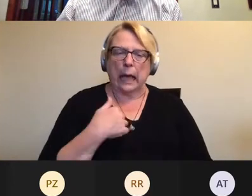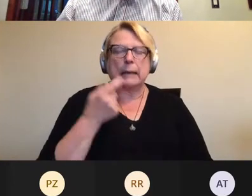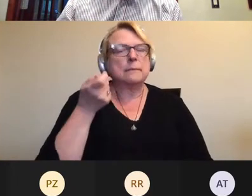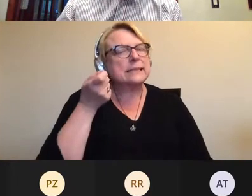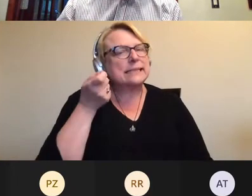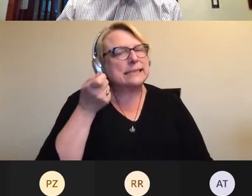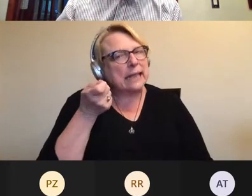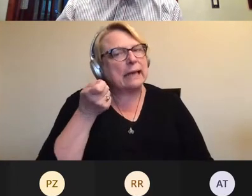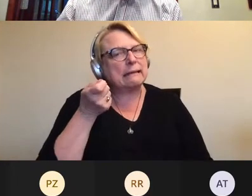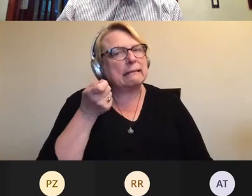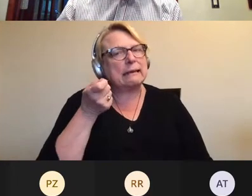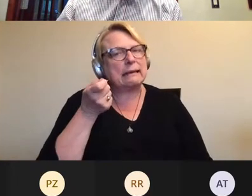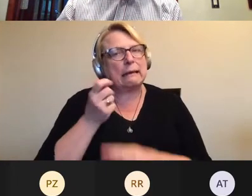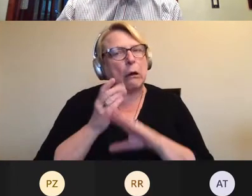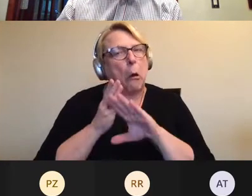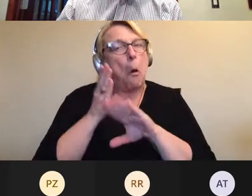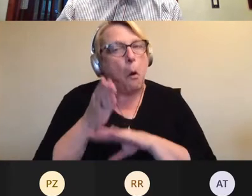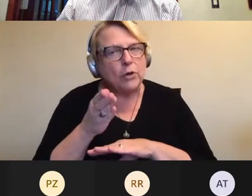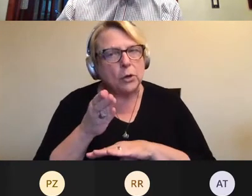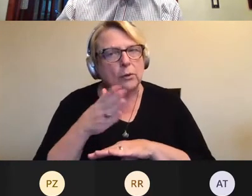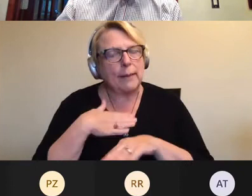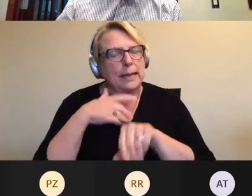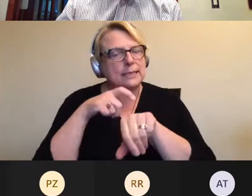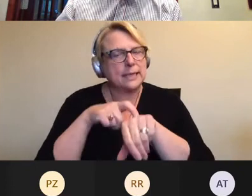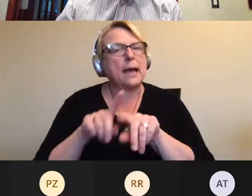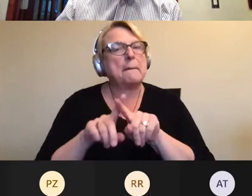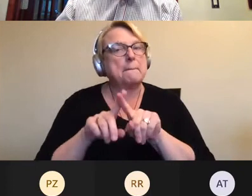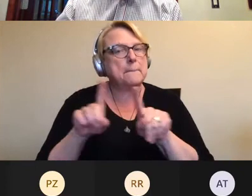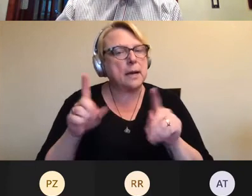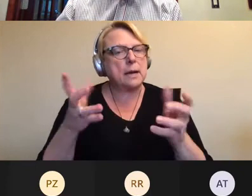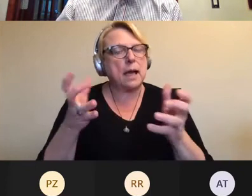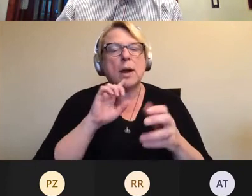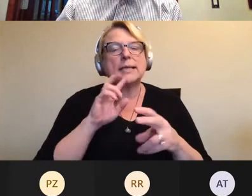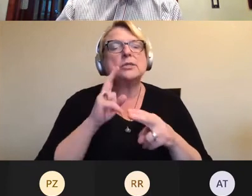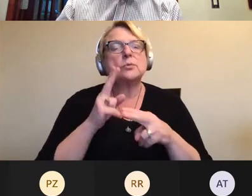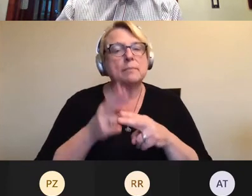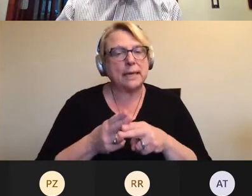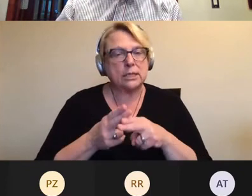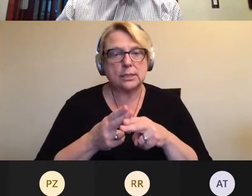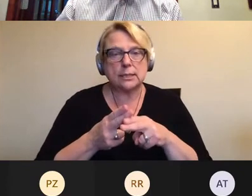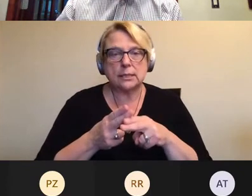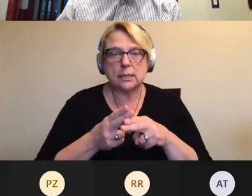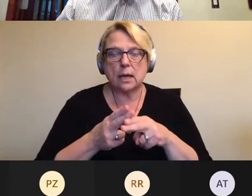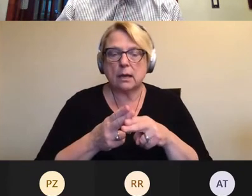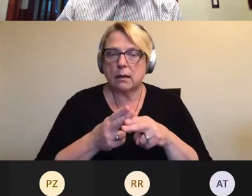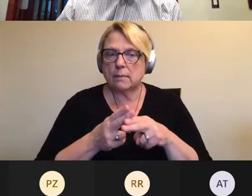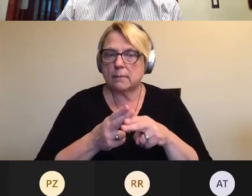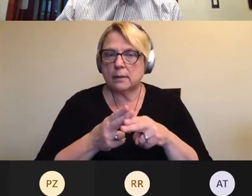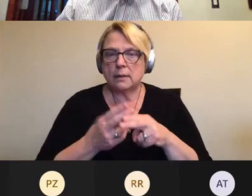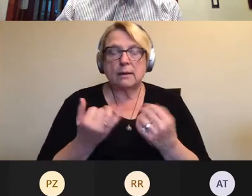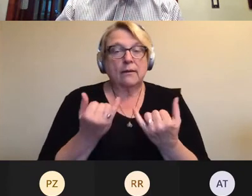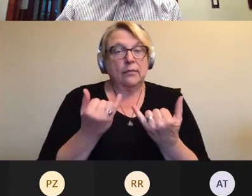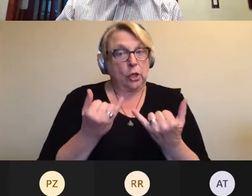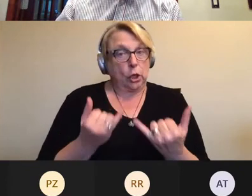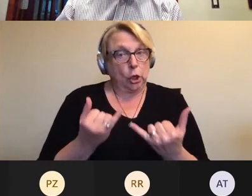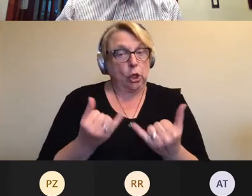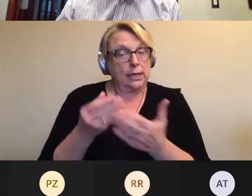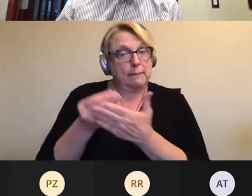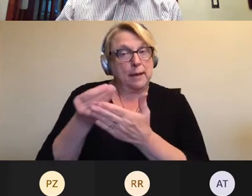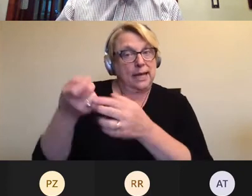slightly over, but the one thing I do want to mention in light of these activities, the current grant that